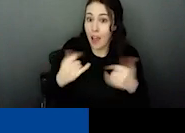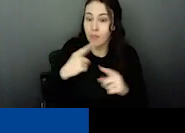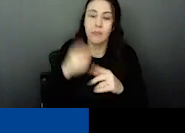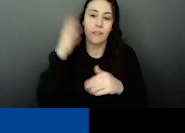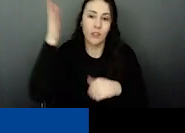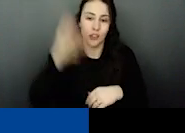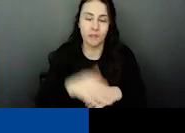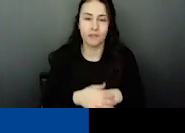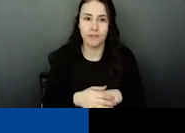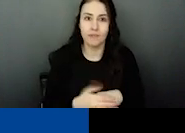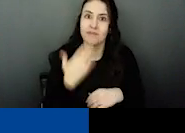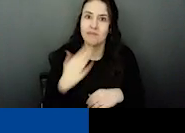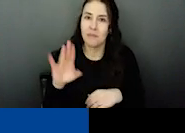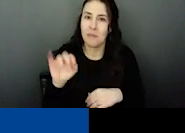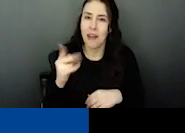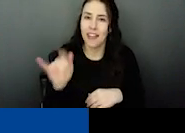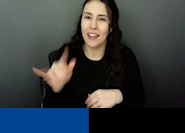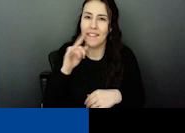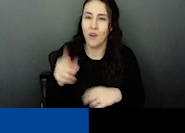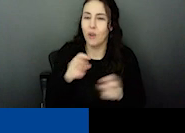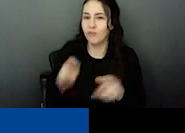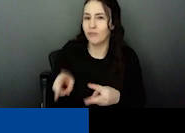Thank you, Bethany, for the link in the chat. Appreciate that.